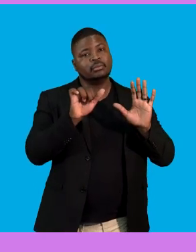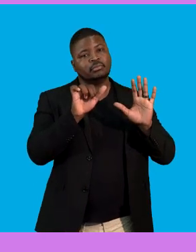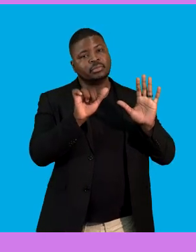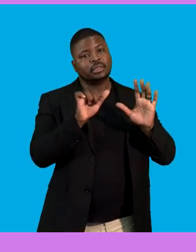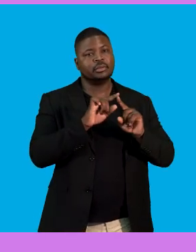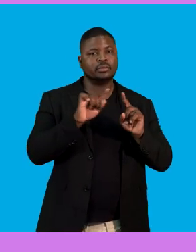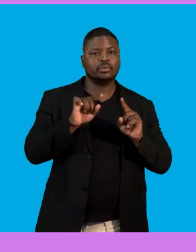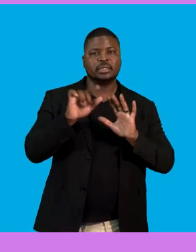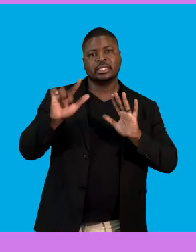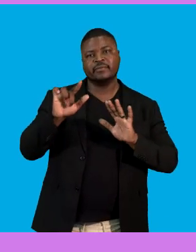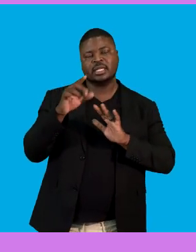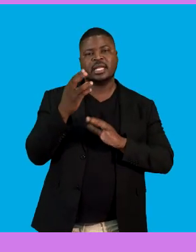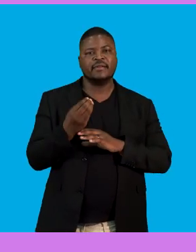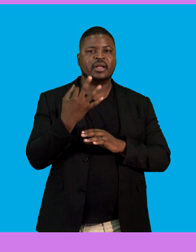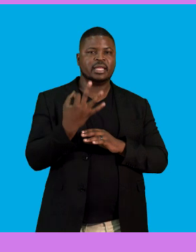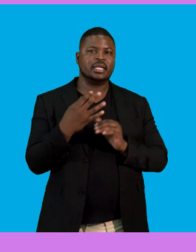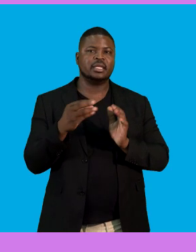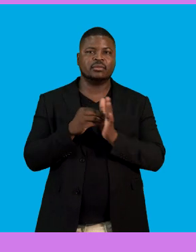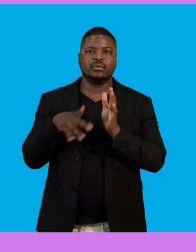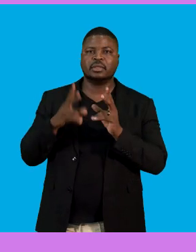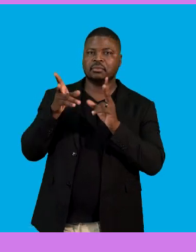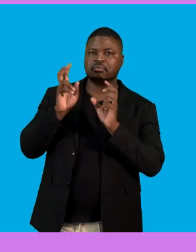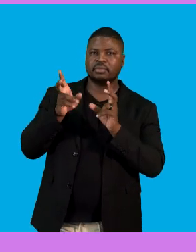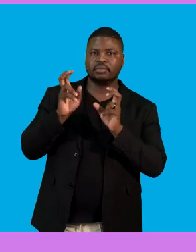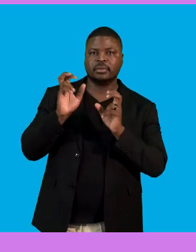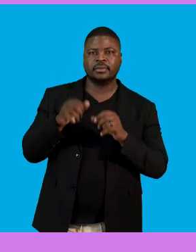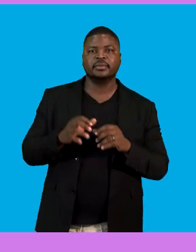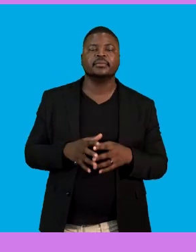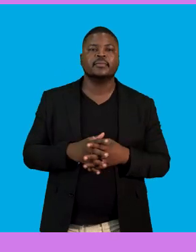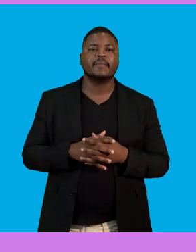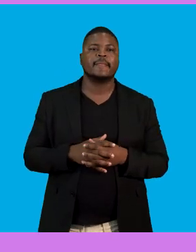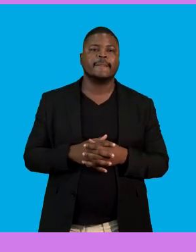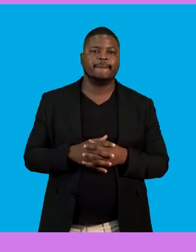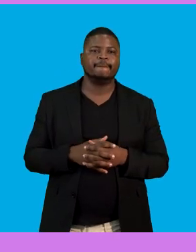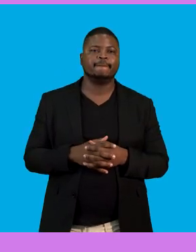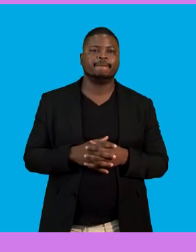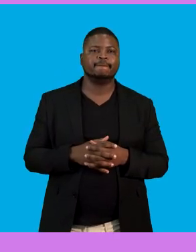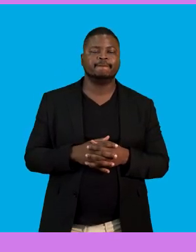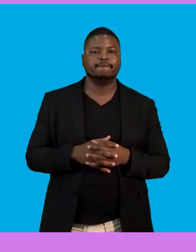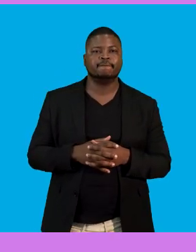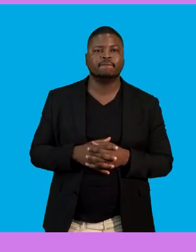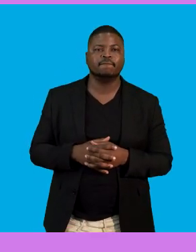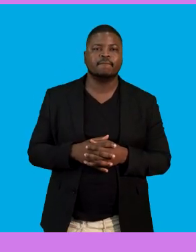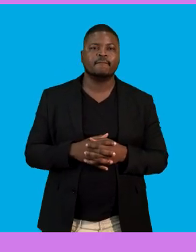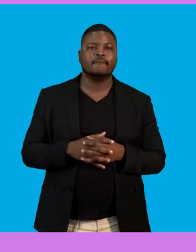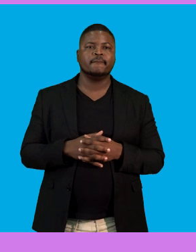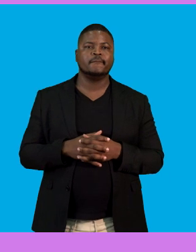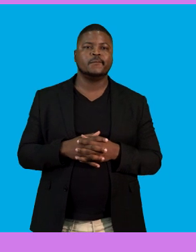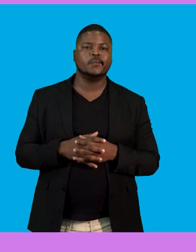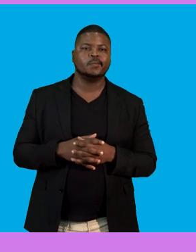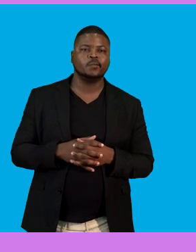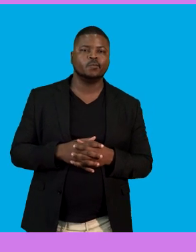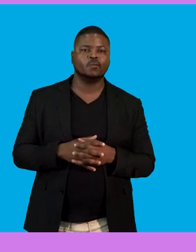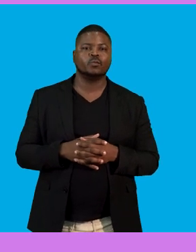6 and 7 hours, we've got 3 learners. Where's the 3? It's going to be between 2 and 4. So here is our 3 learners.